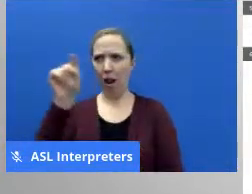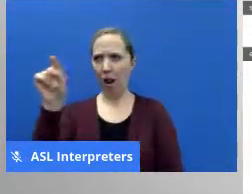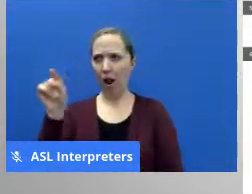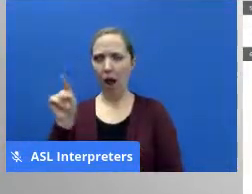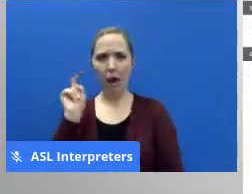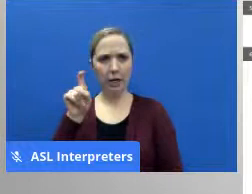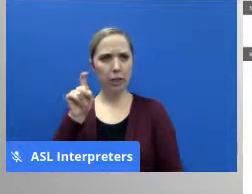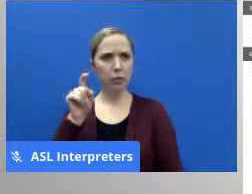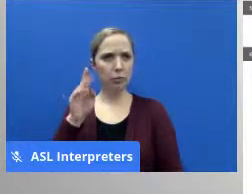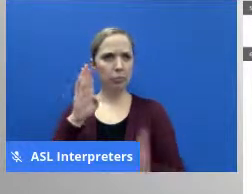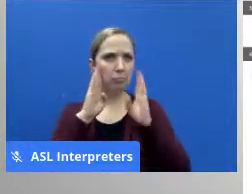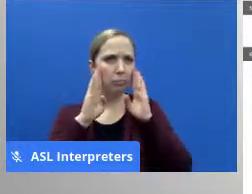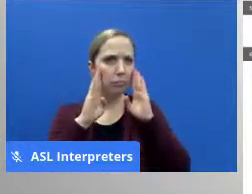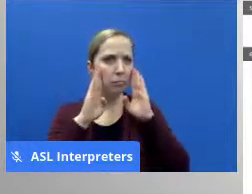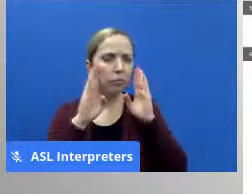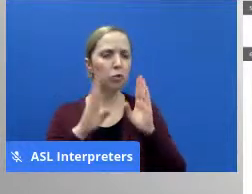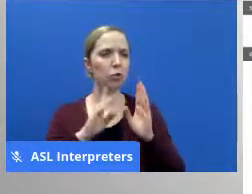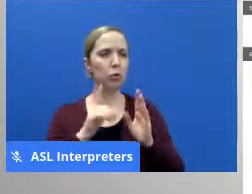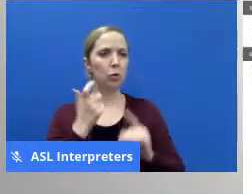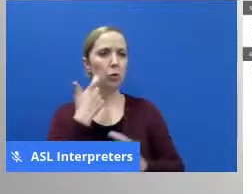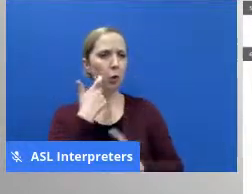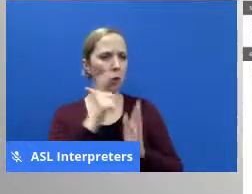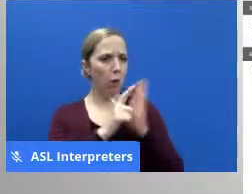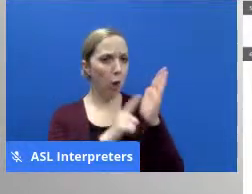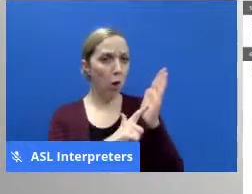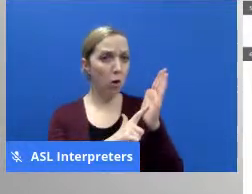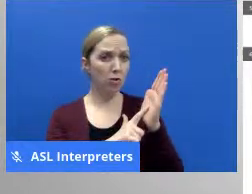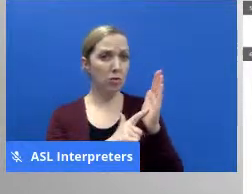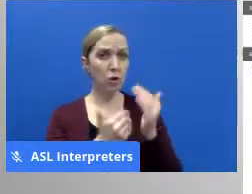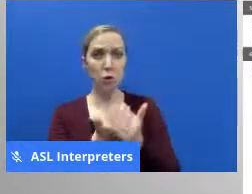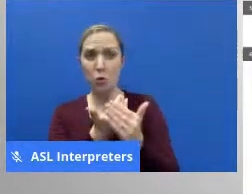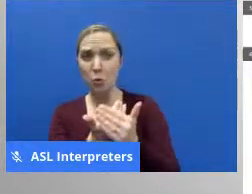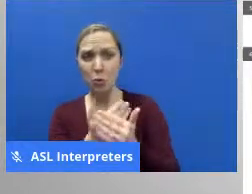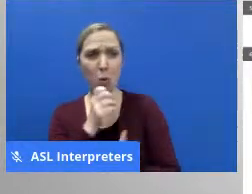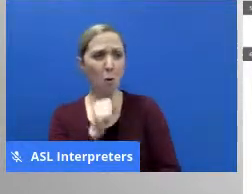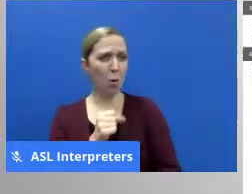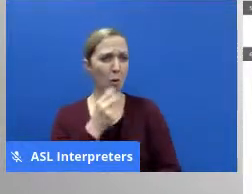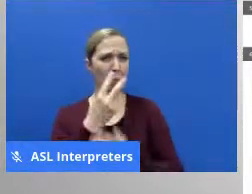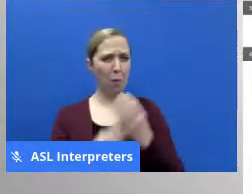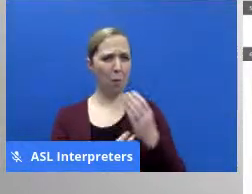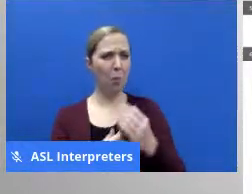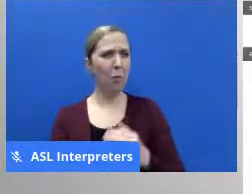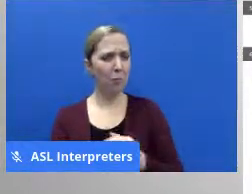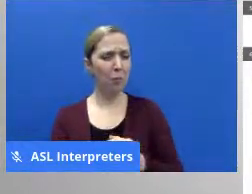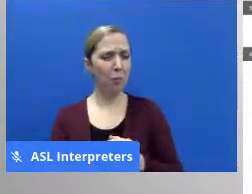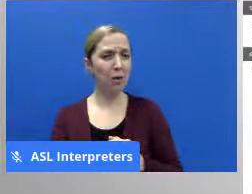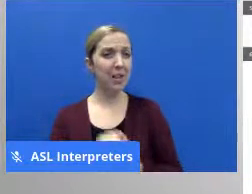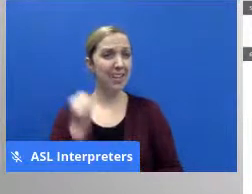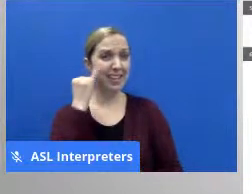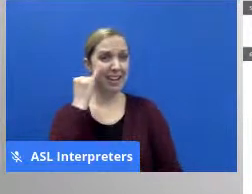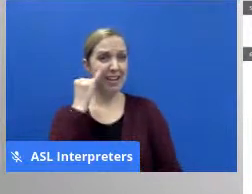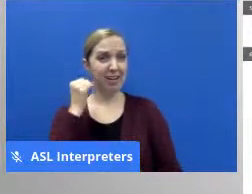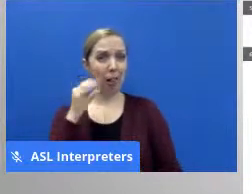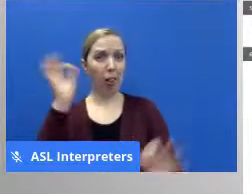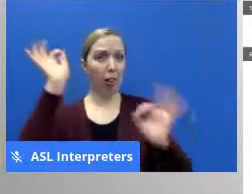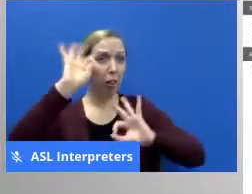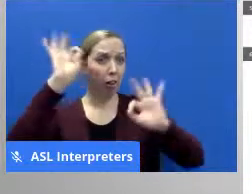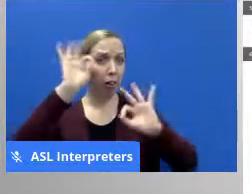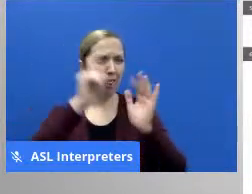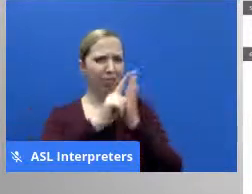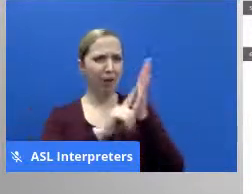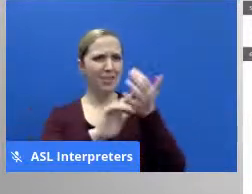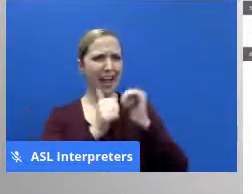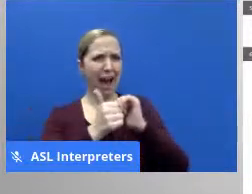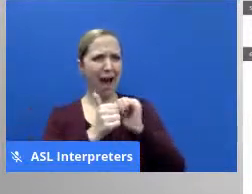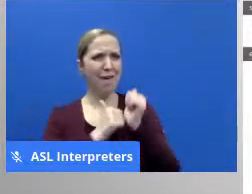the laws, especially new laws as well as old laws, because if you don't, how can you abide by them?